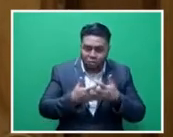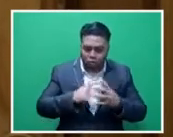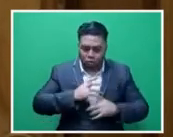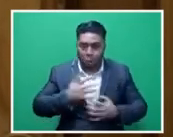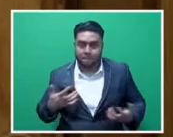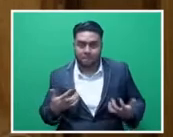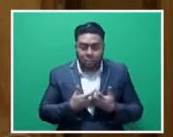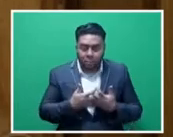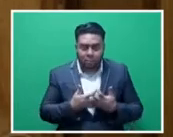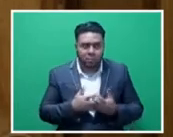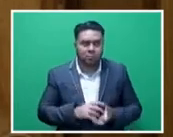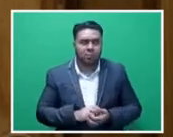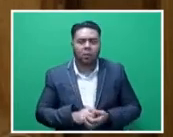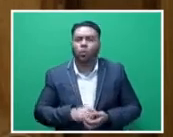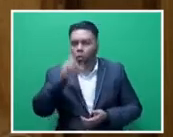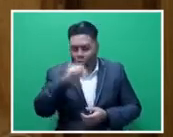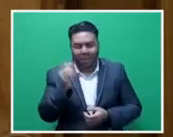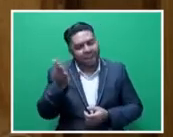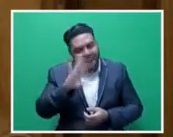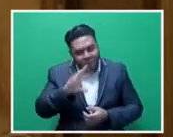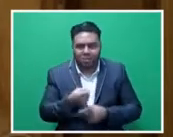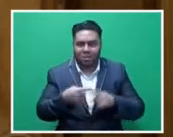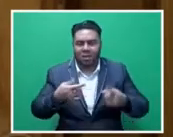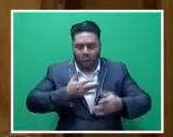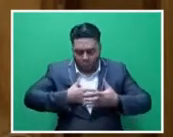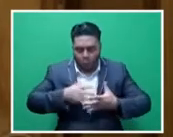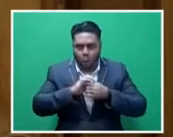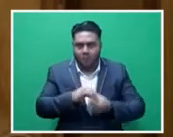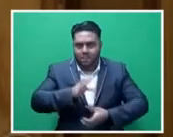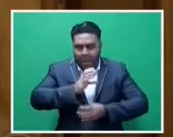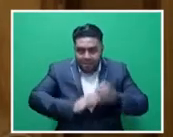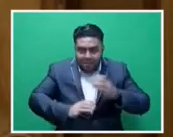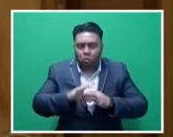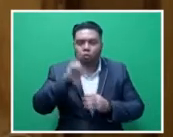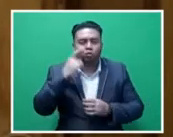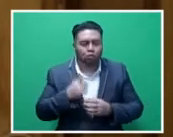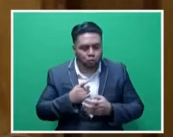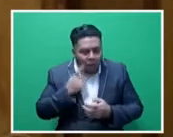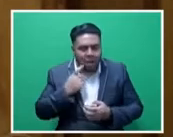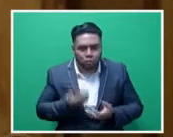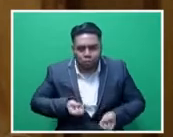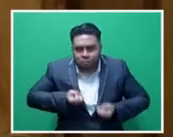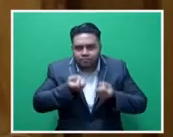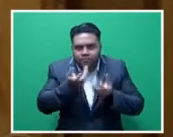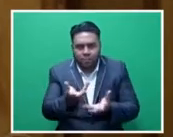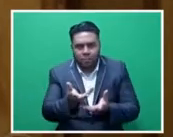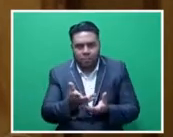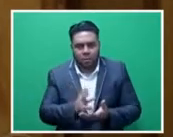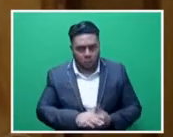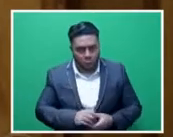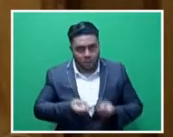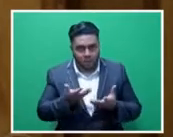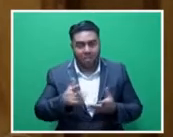doing all that is in our capacity to make sure that we honor the commitment that we have made, the international commitments